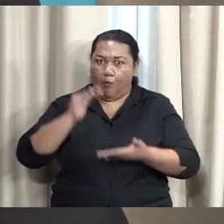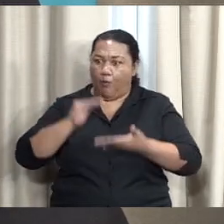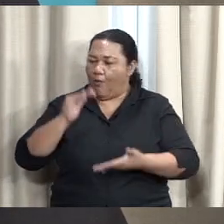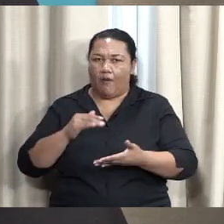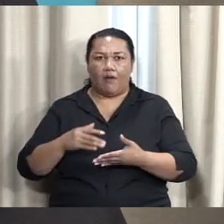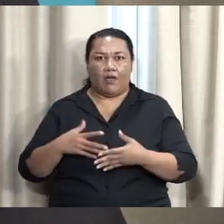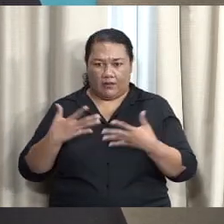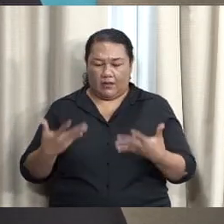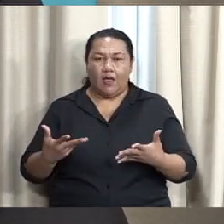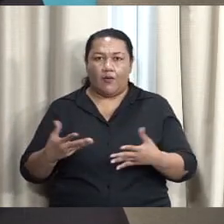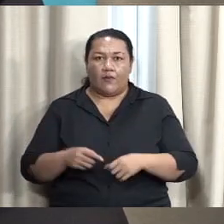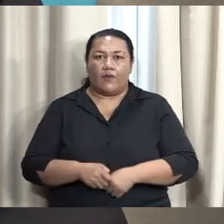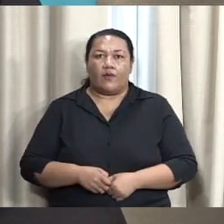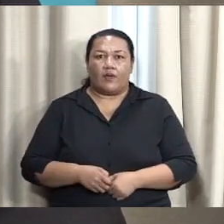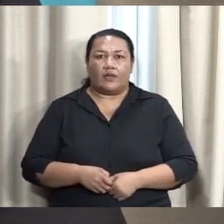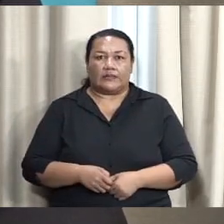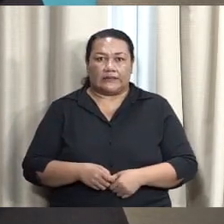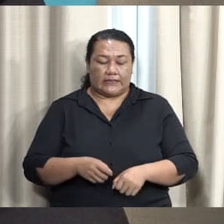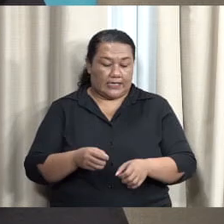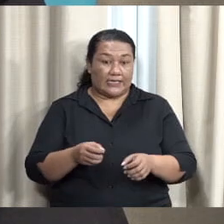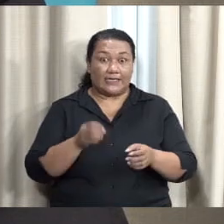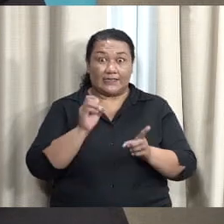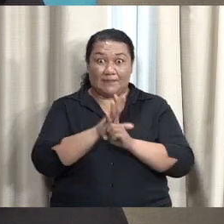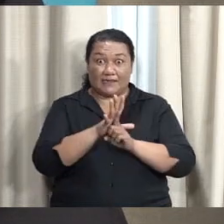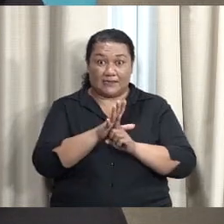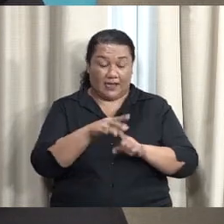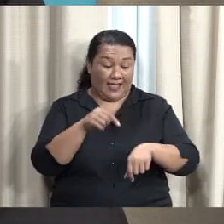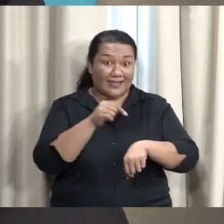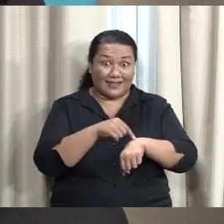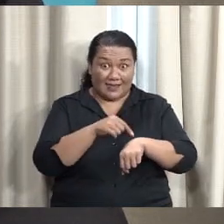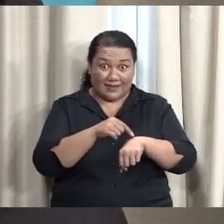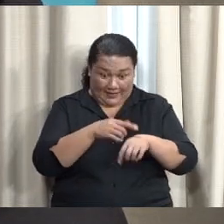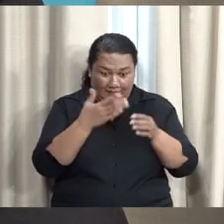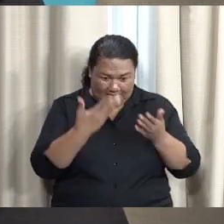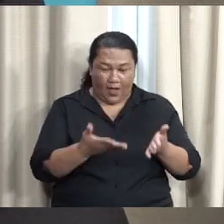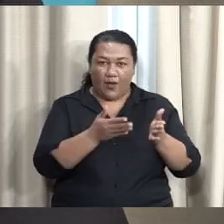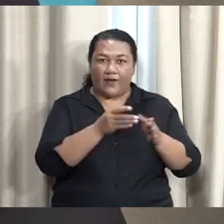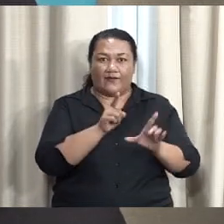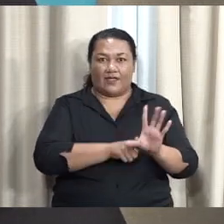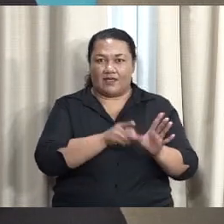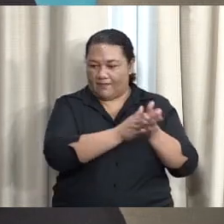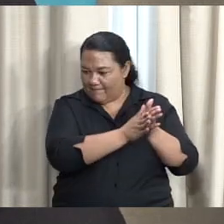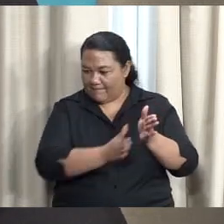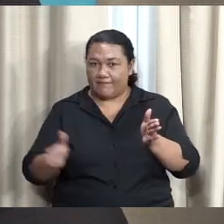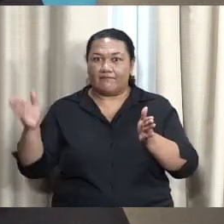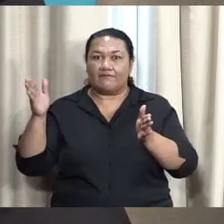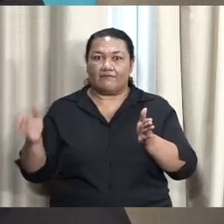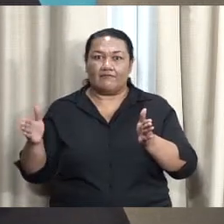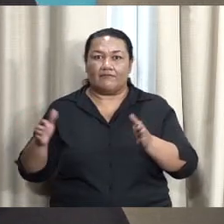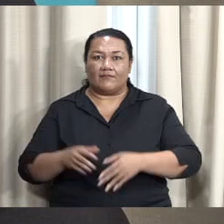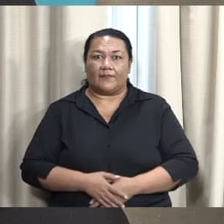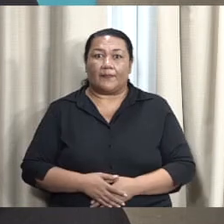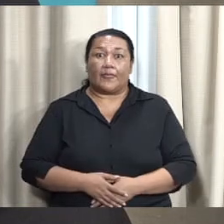particularly at this time of the year. We must also be mindful that the aftermath